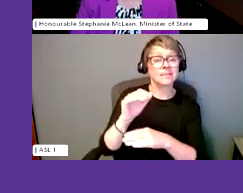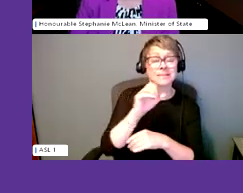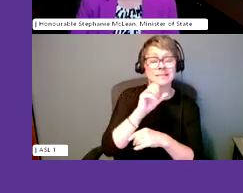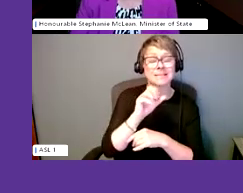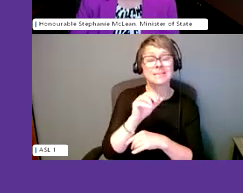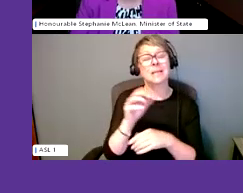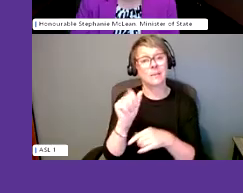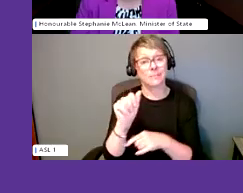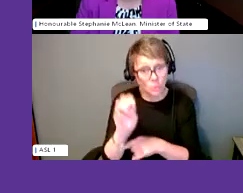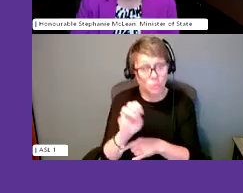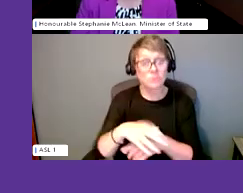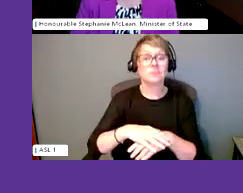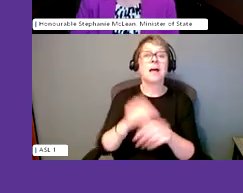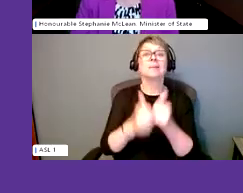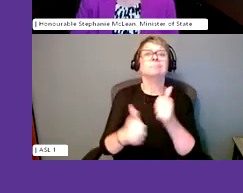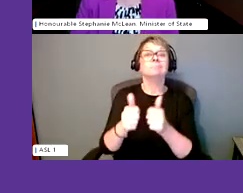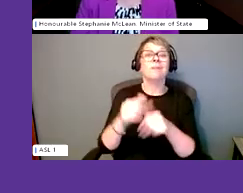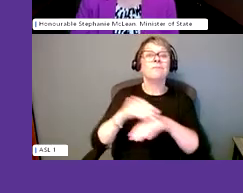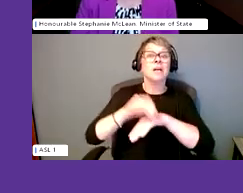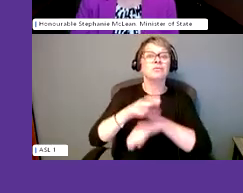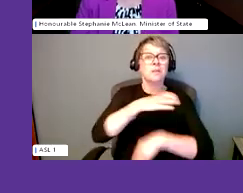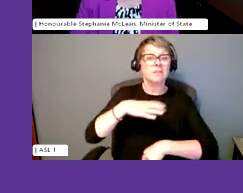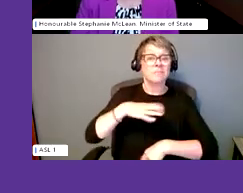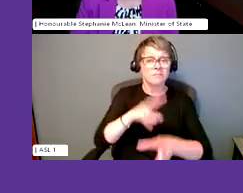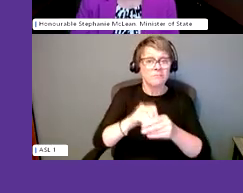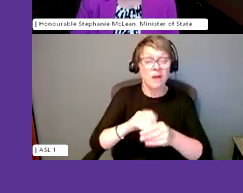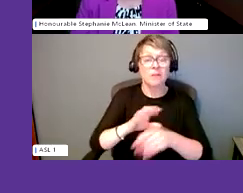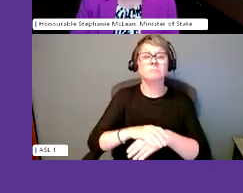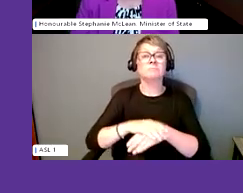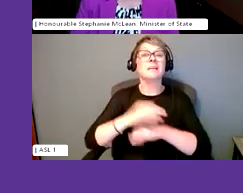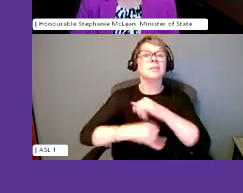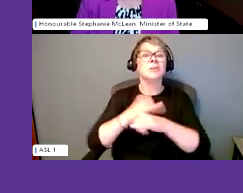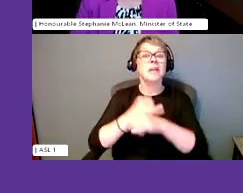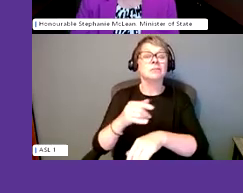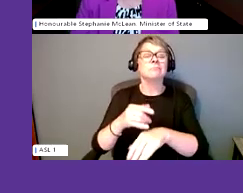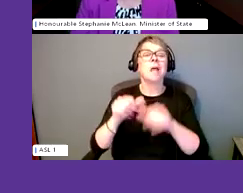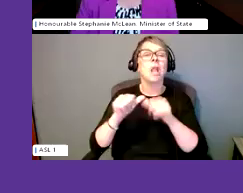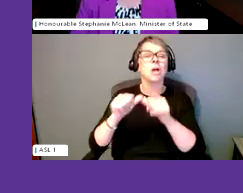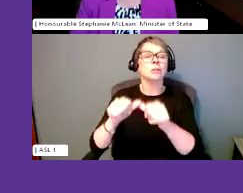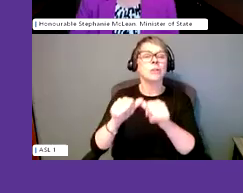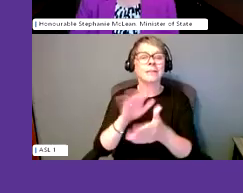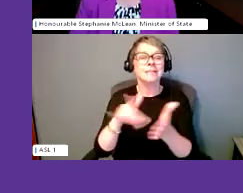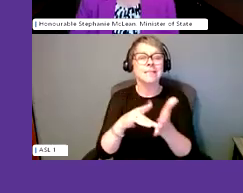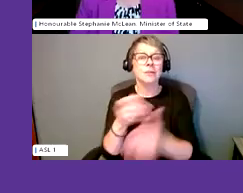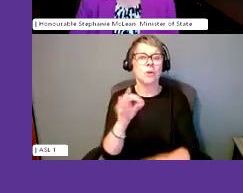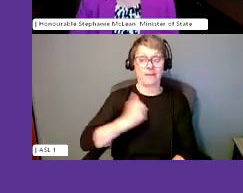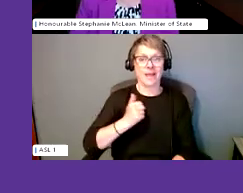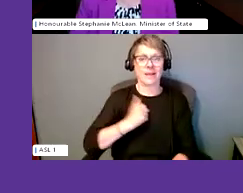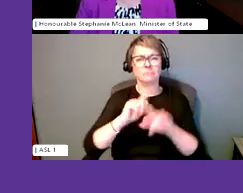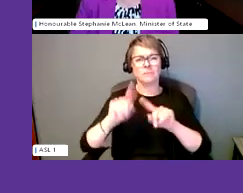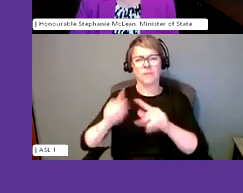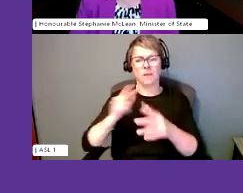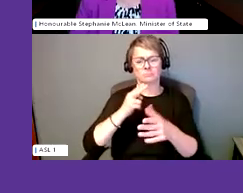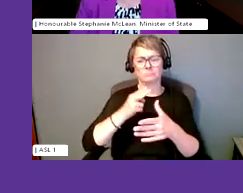Seniors Expert Advisory Committee, the International Longevity Centre Canada, among others. She has